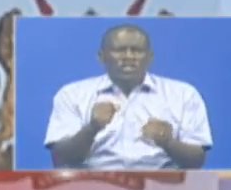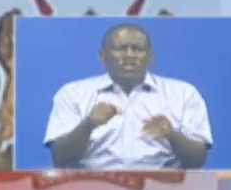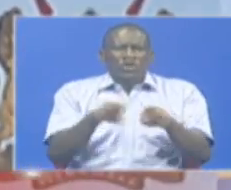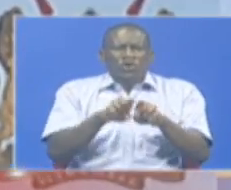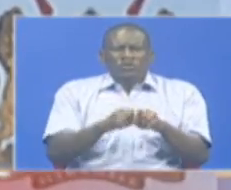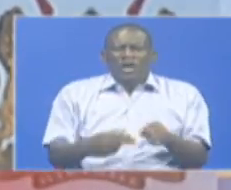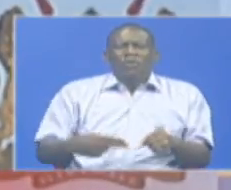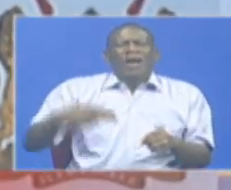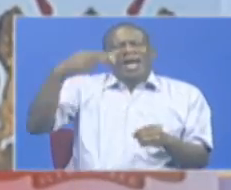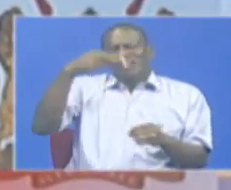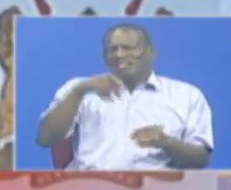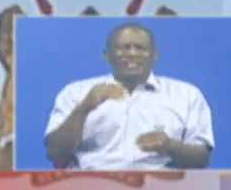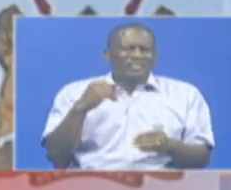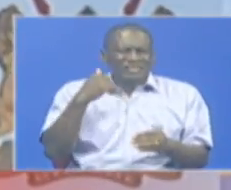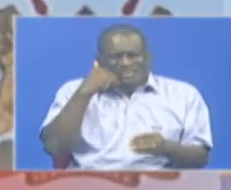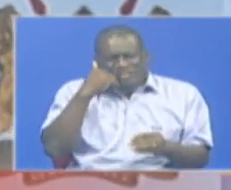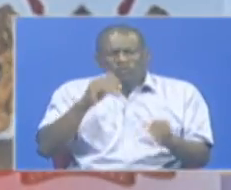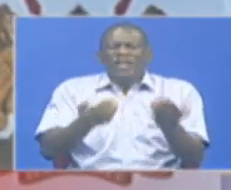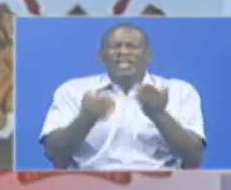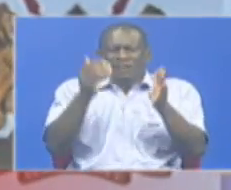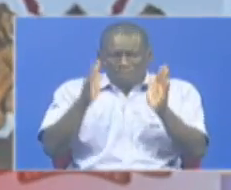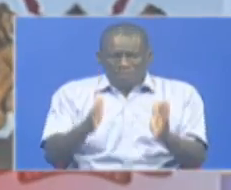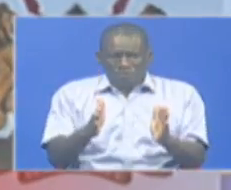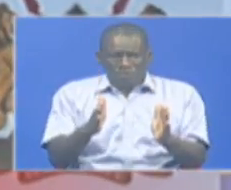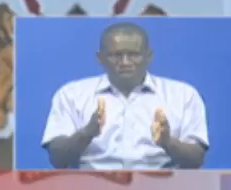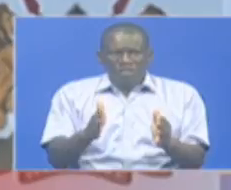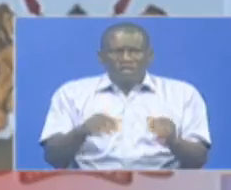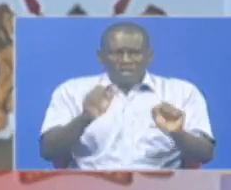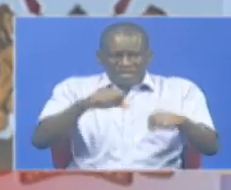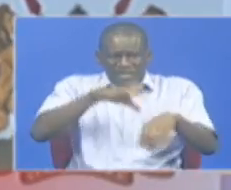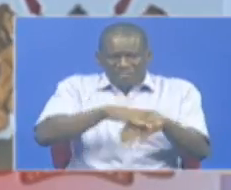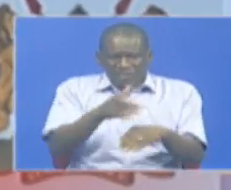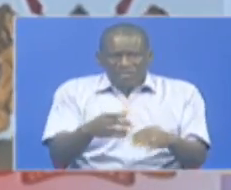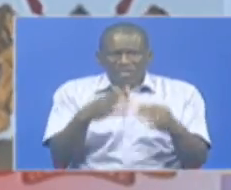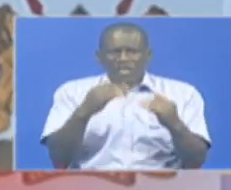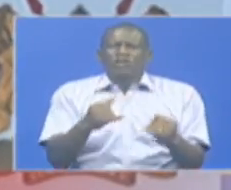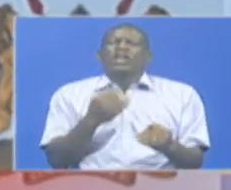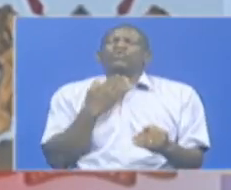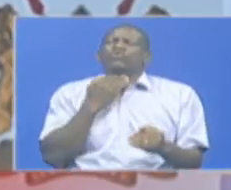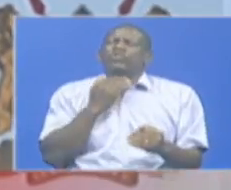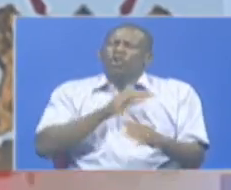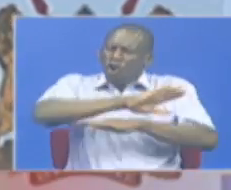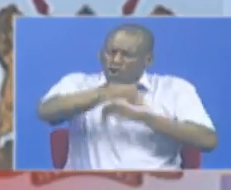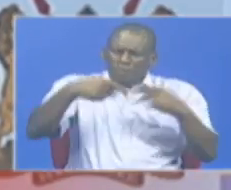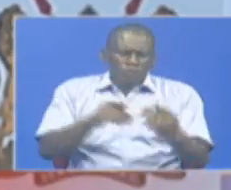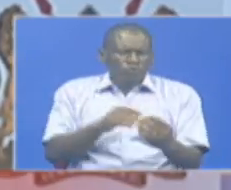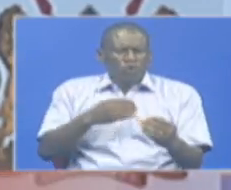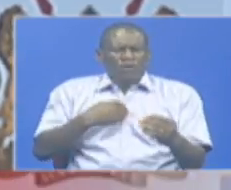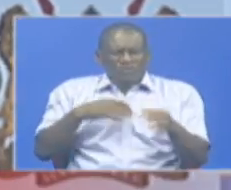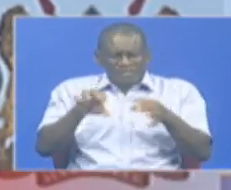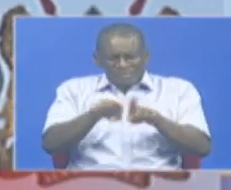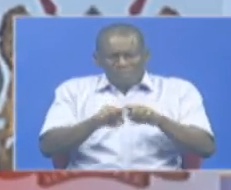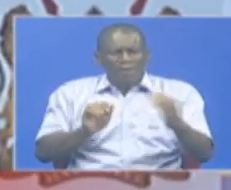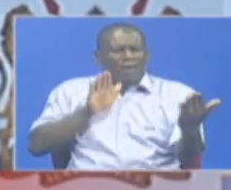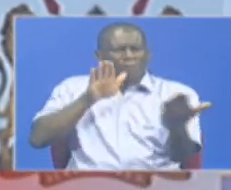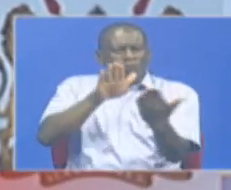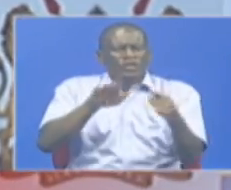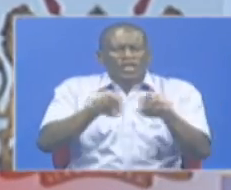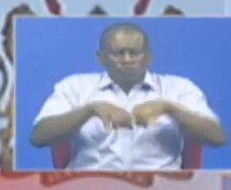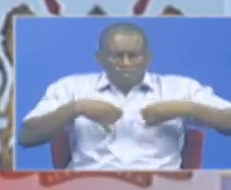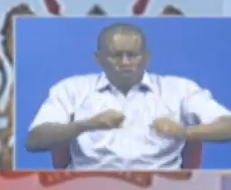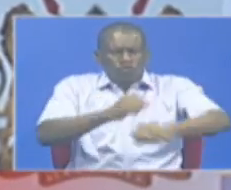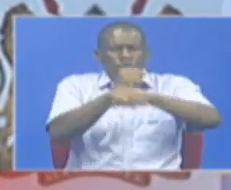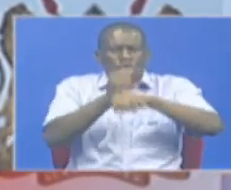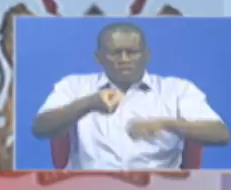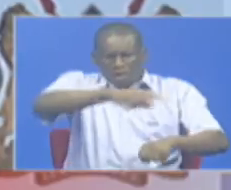height. And it is for this reason we are calling for one-for-all approach as we try to protect ourselves and our country. More